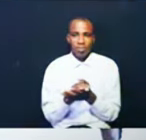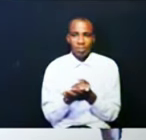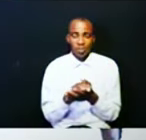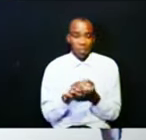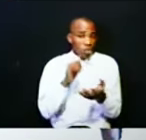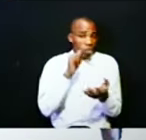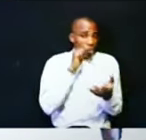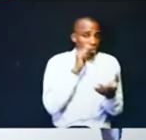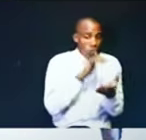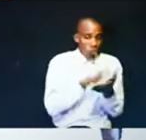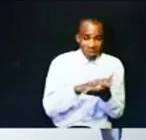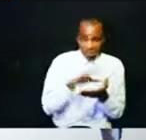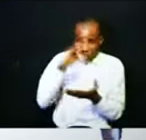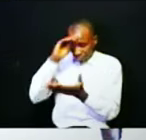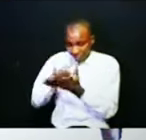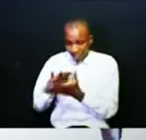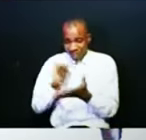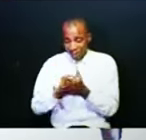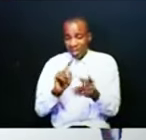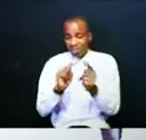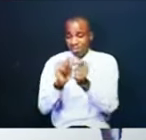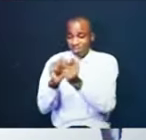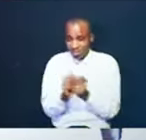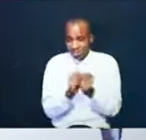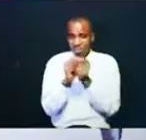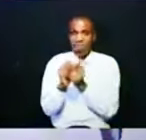see that God prospers them.